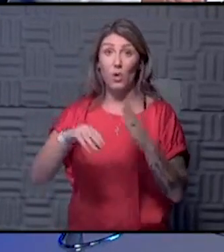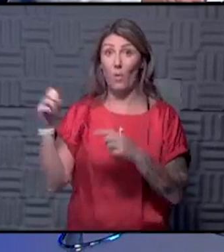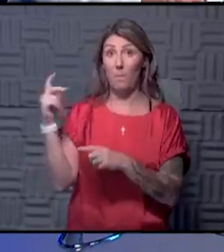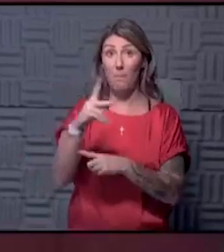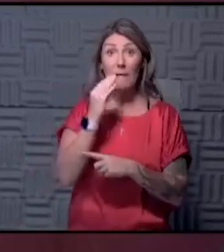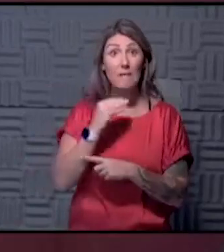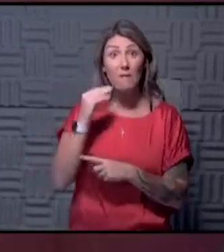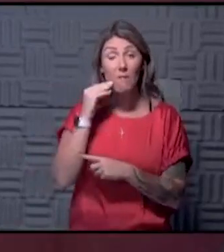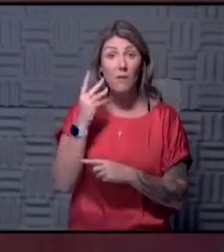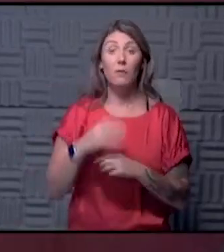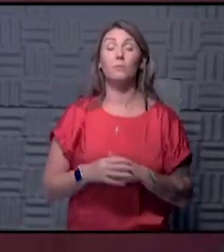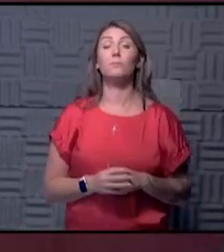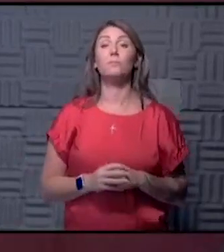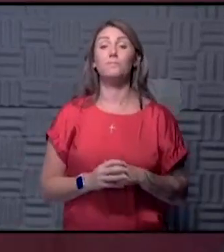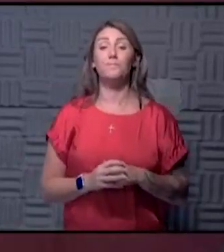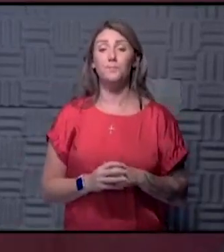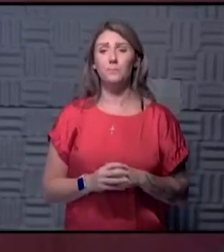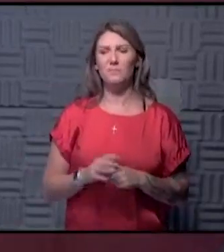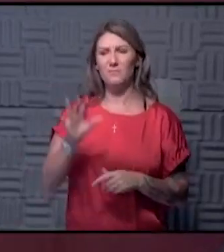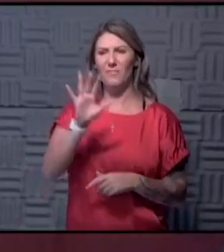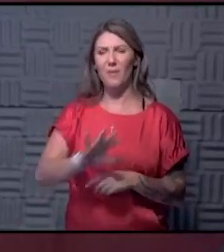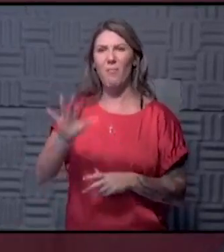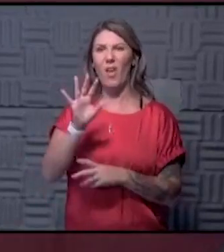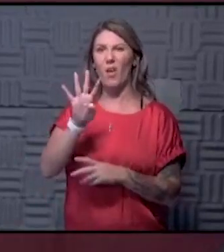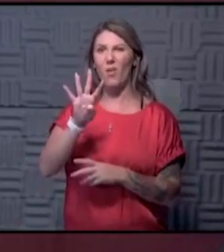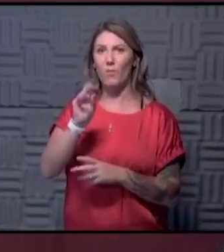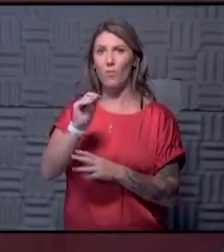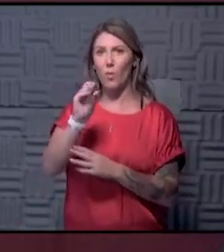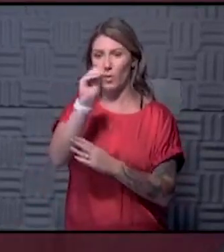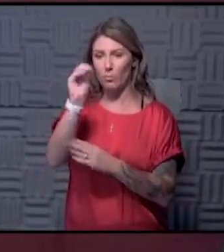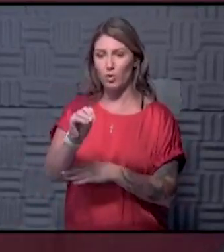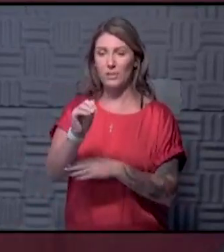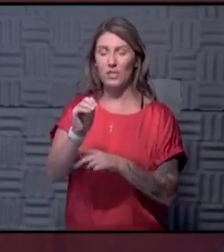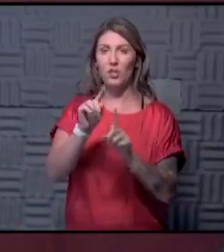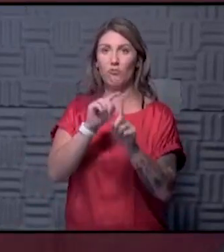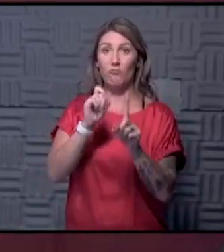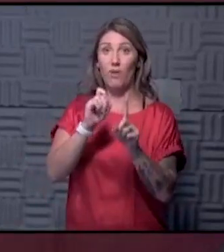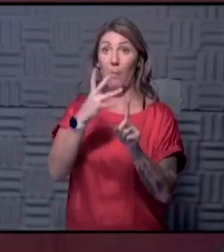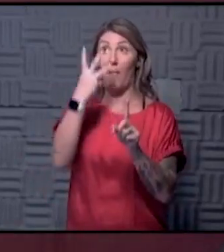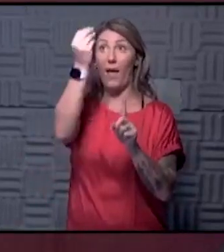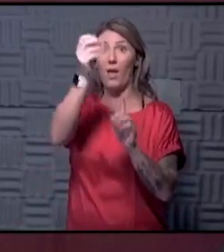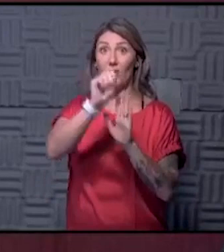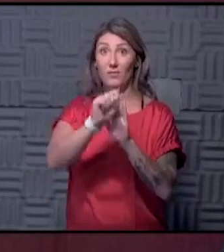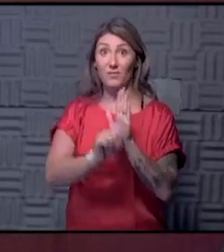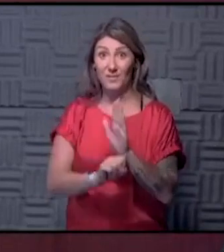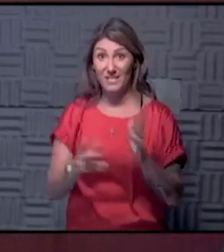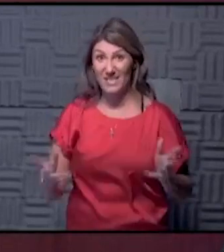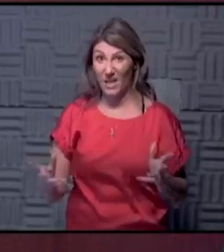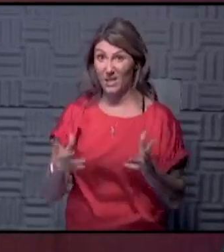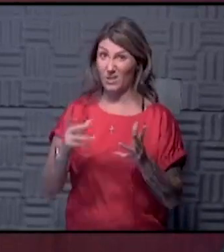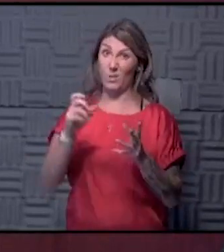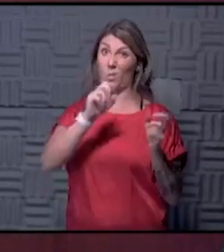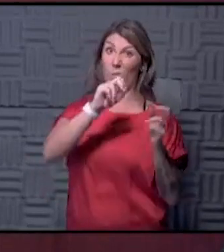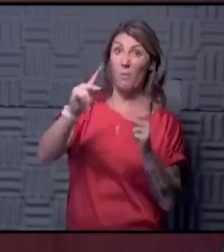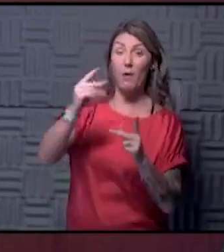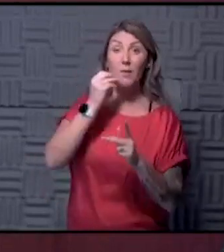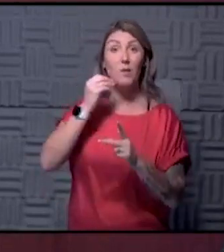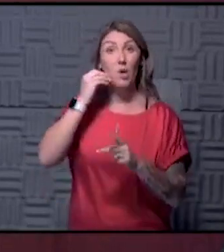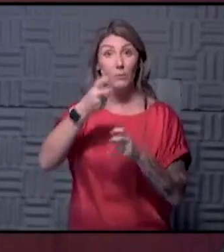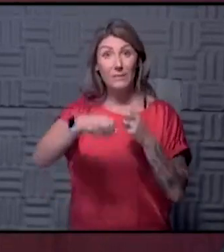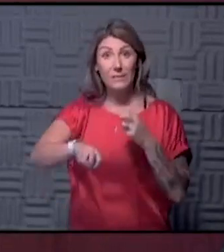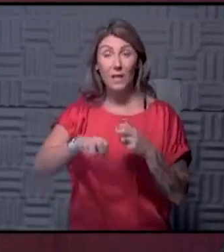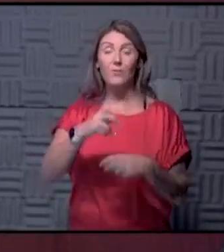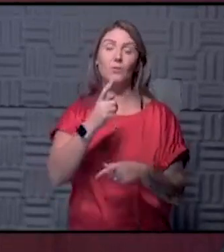that? I think so. About 40% of our students are out of state. So they can't, well, for them to go home is tough, right? Yeah.